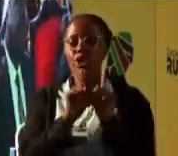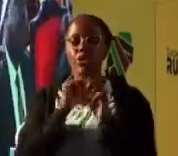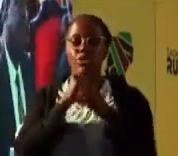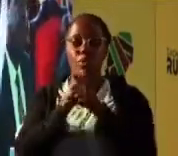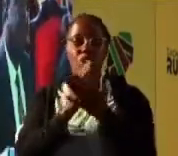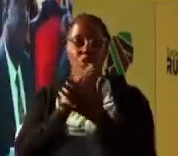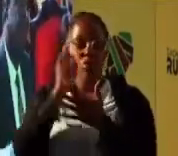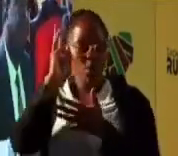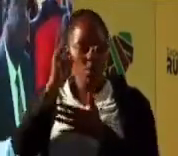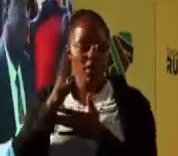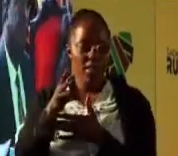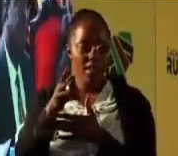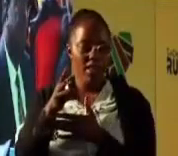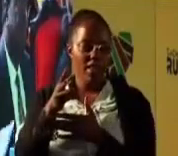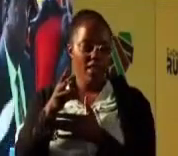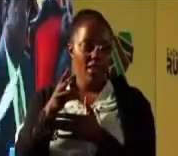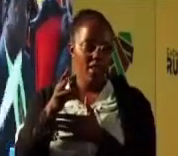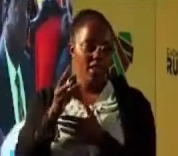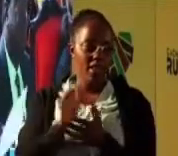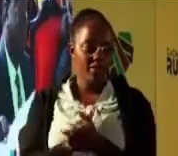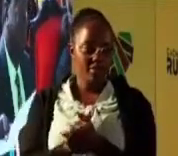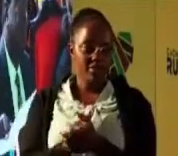sure that that